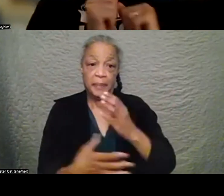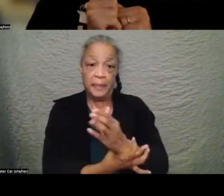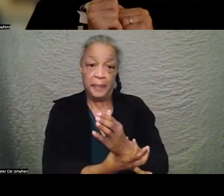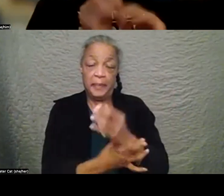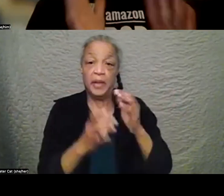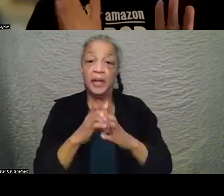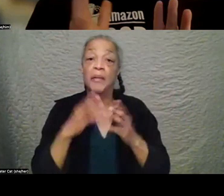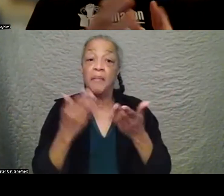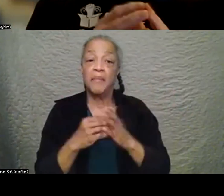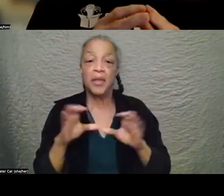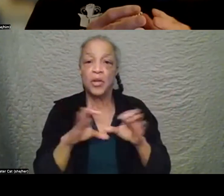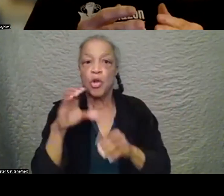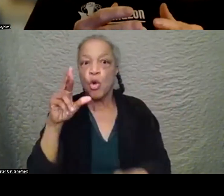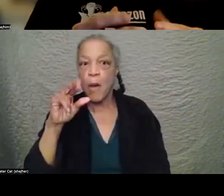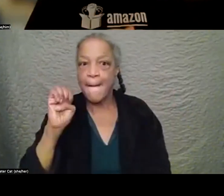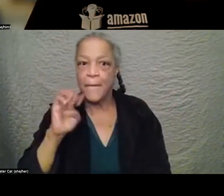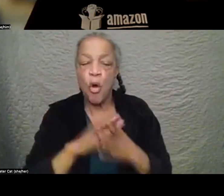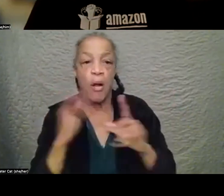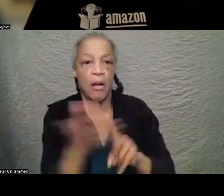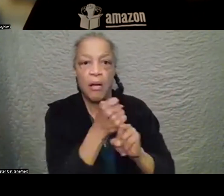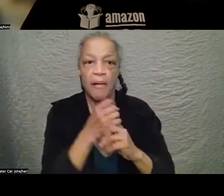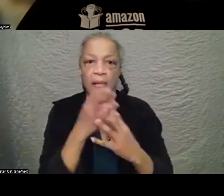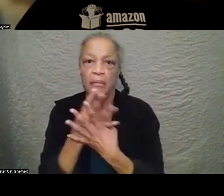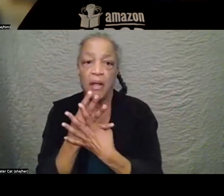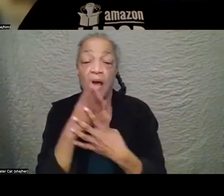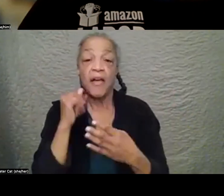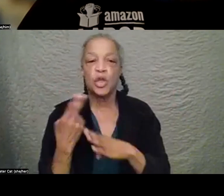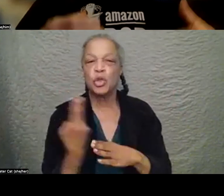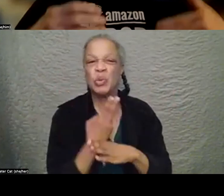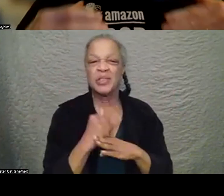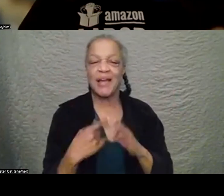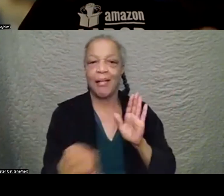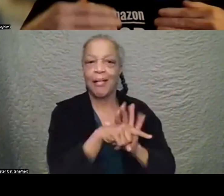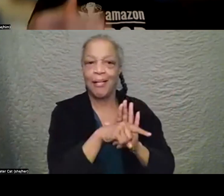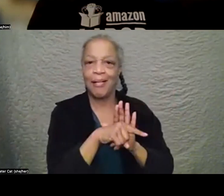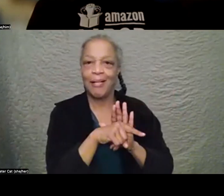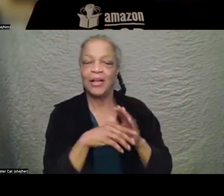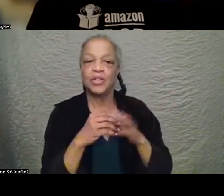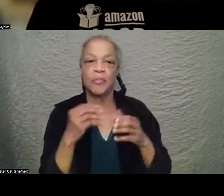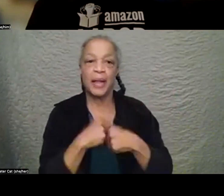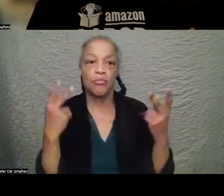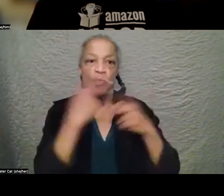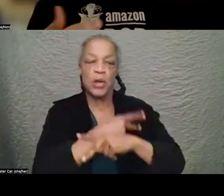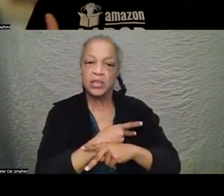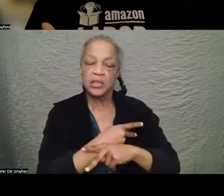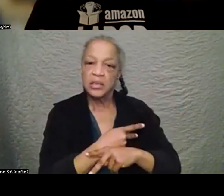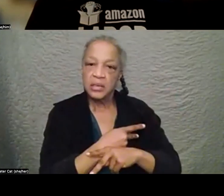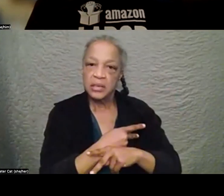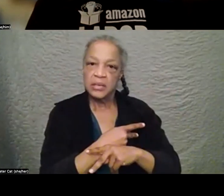commit a crime or be arrested, that's used as leverage to further criminalize those people